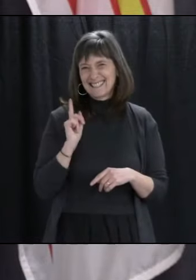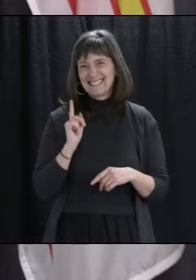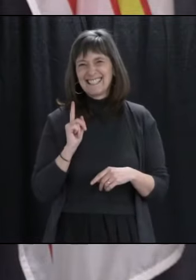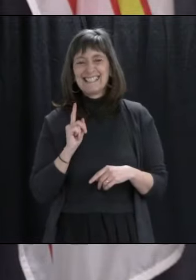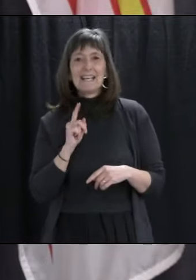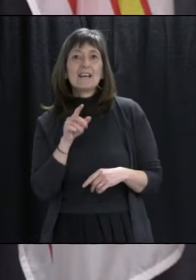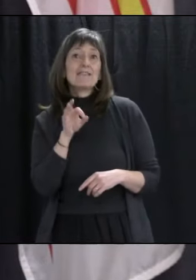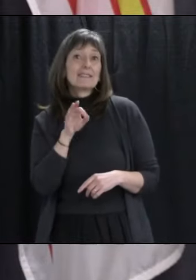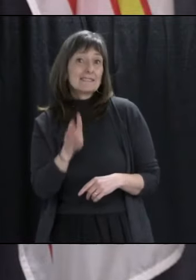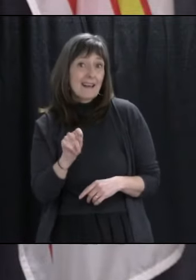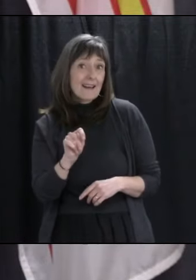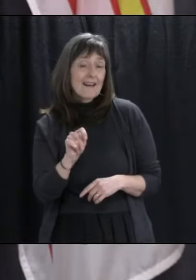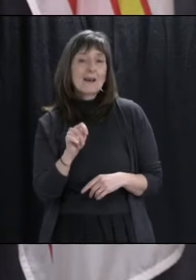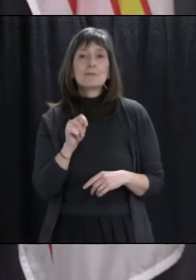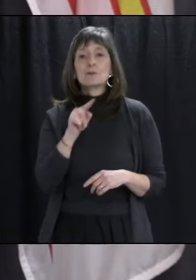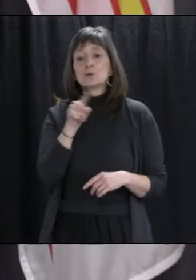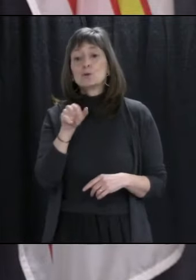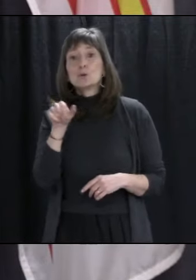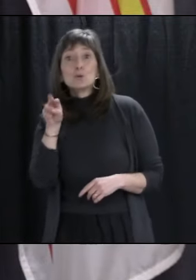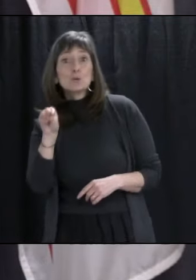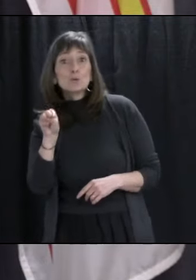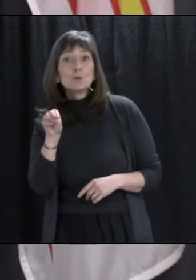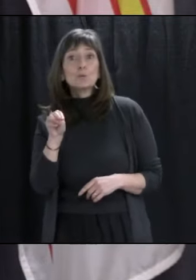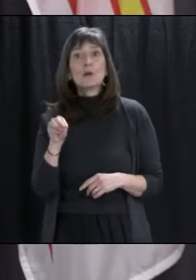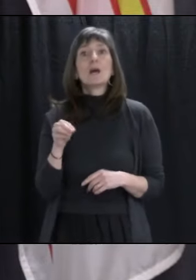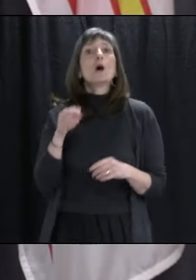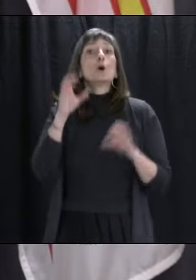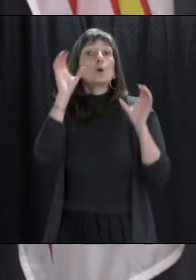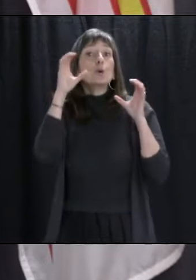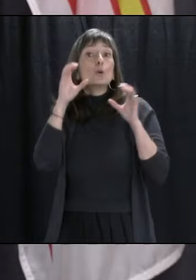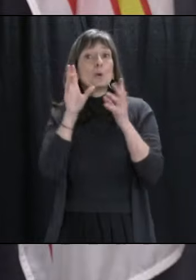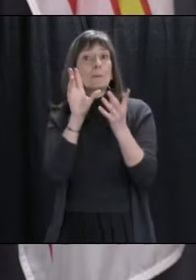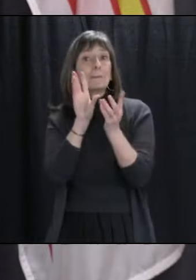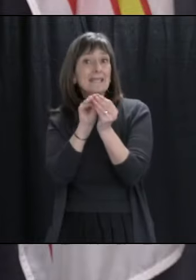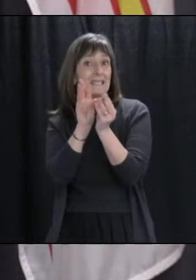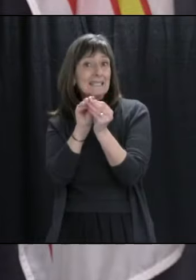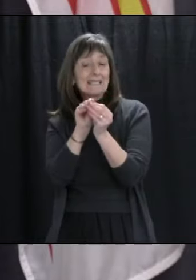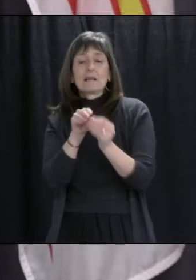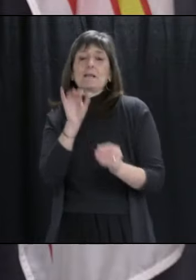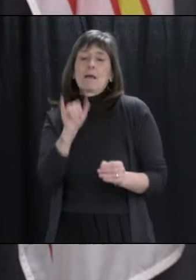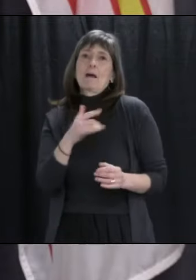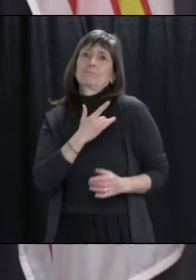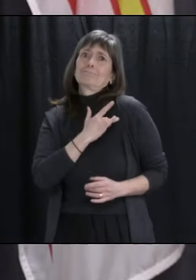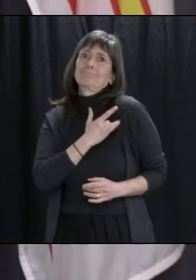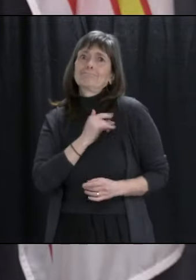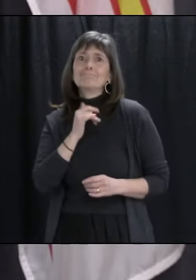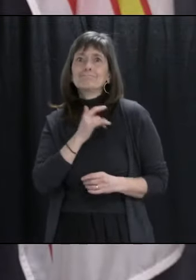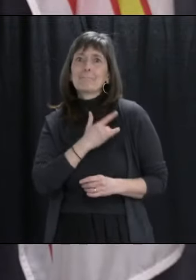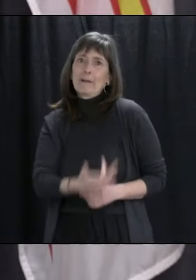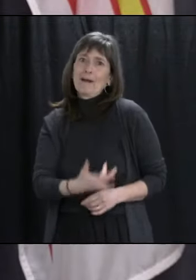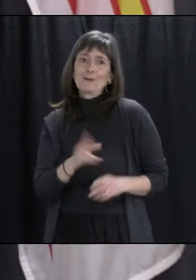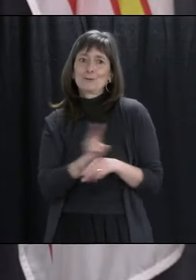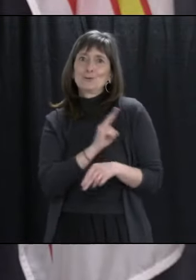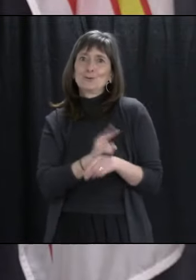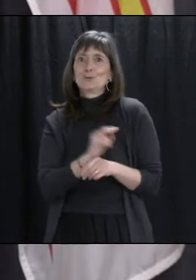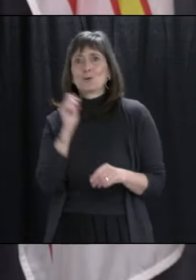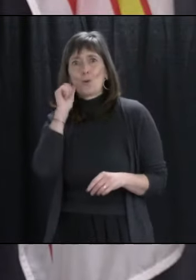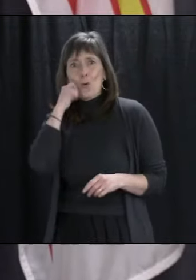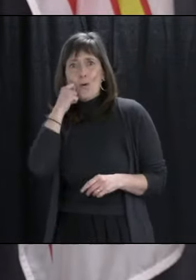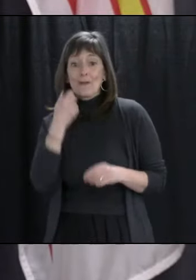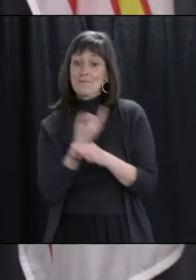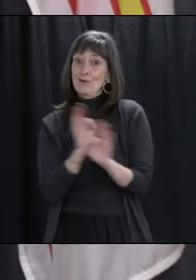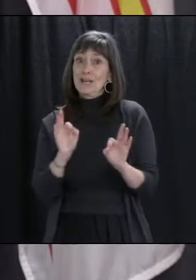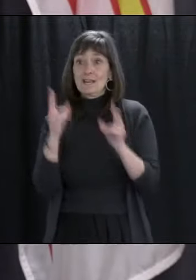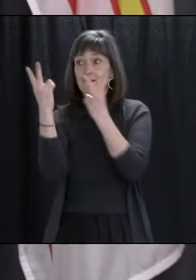FaceTime and Google Meet and Zoom are great for keeping in touch, and many are free and easy to use.